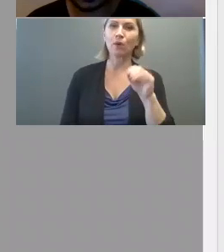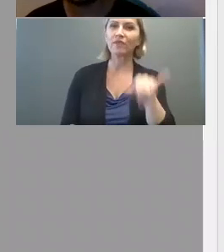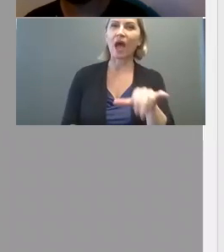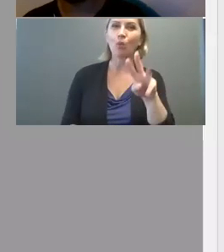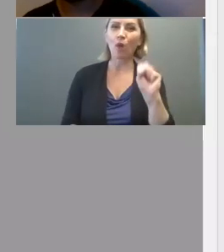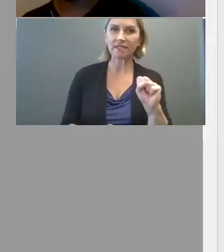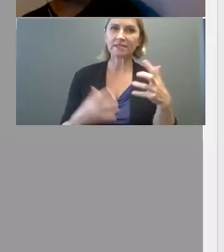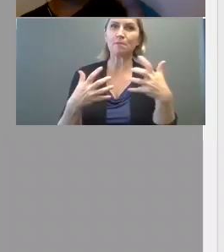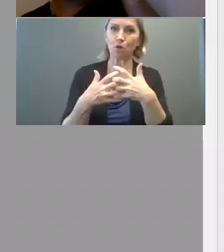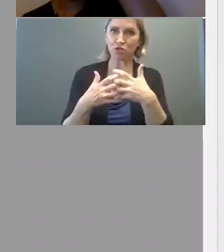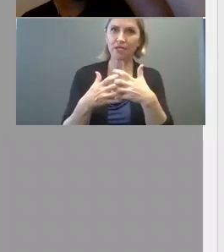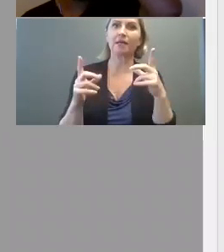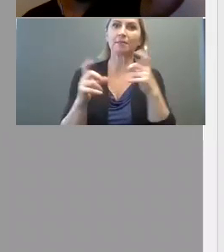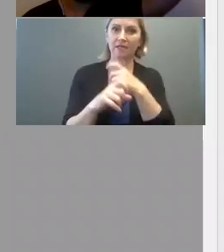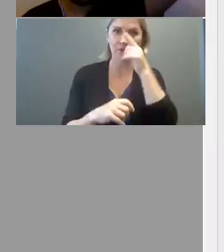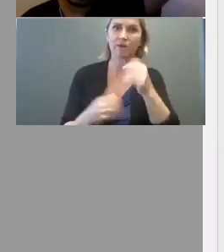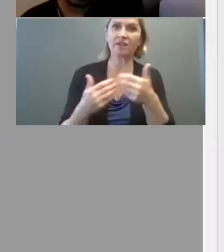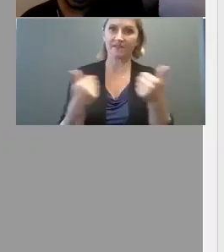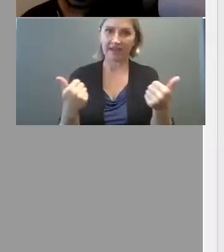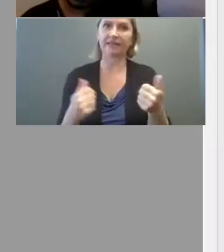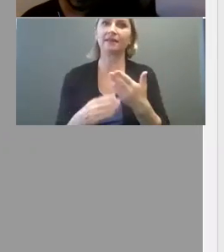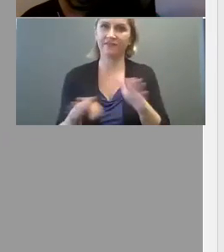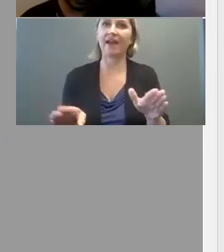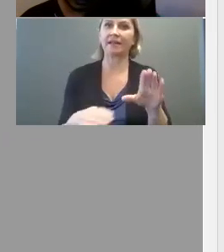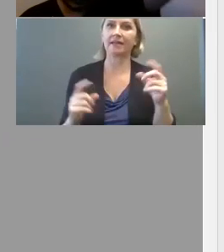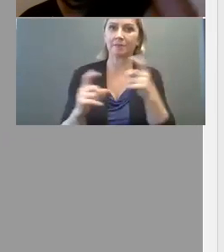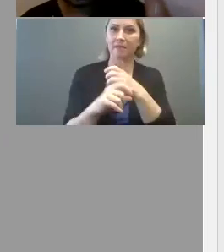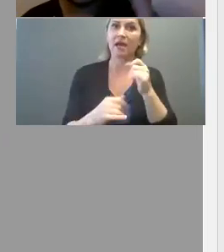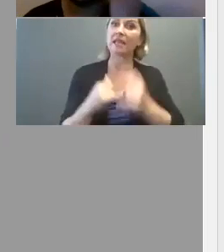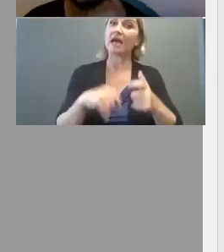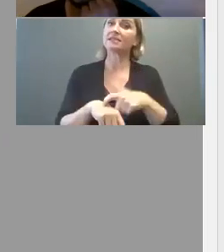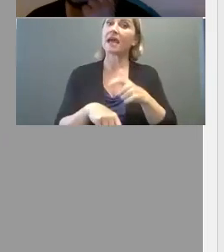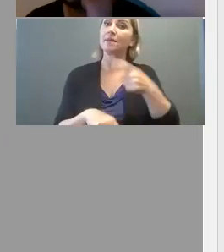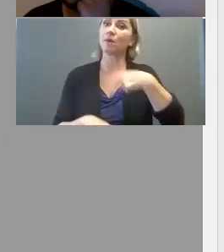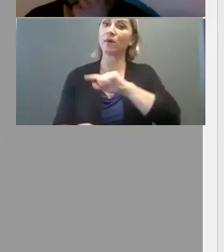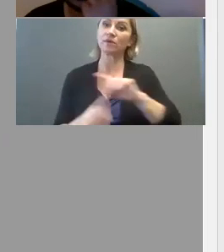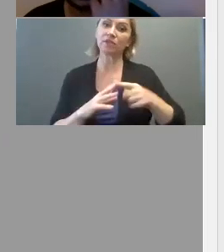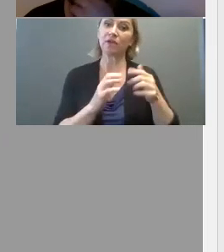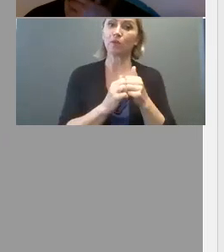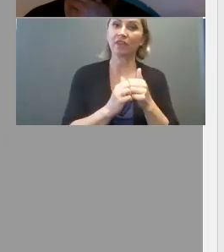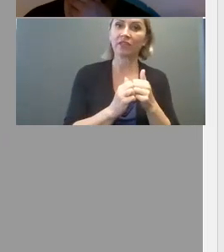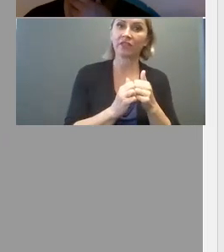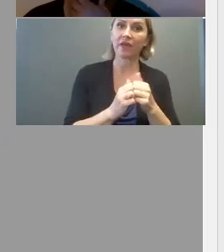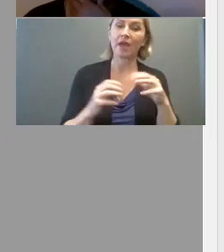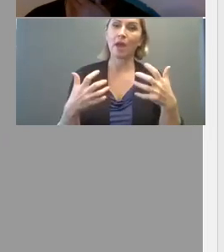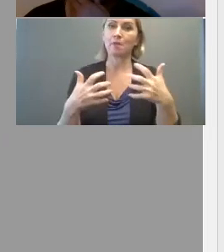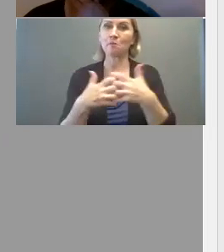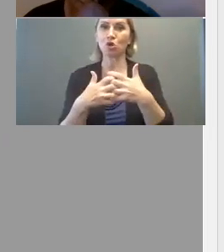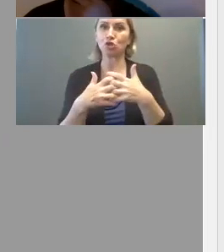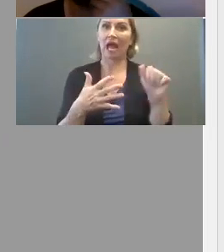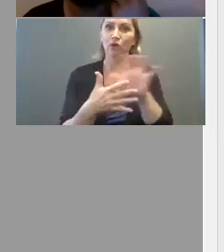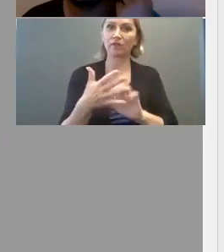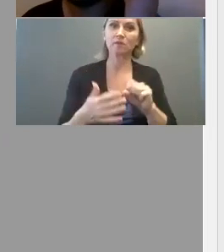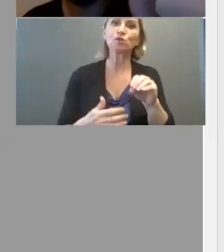merging complexity and dividing complexity. So last time we were starting with merge sort algorithm. So here